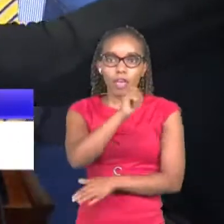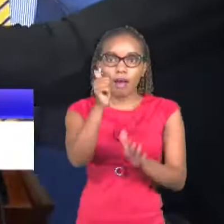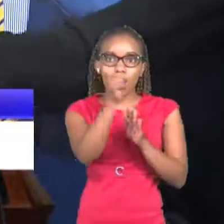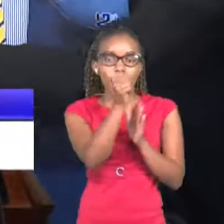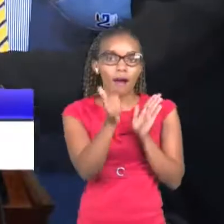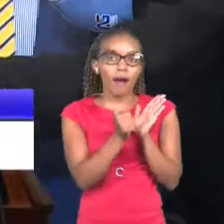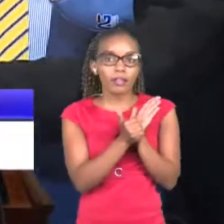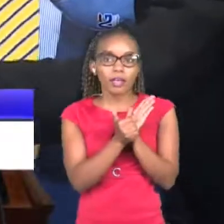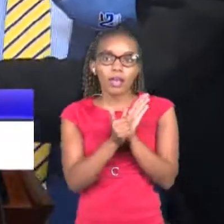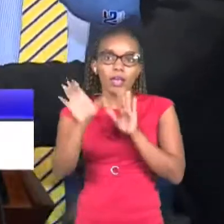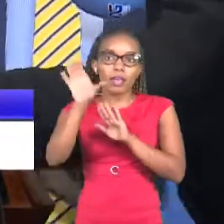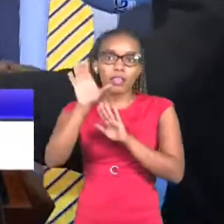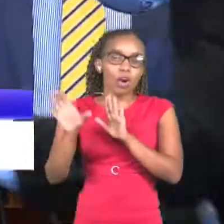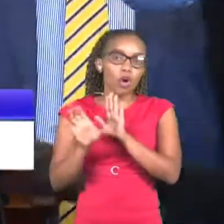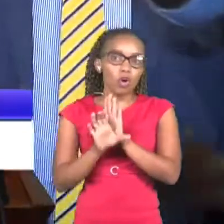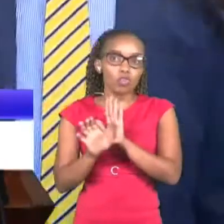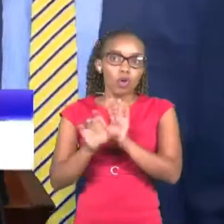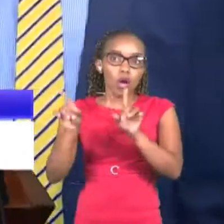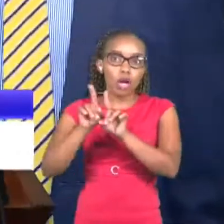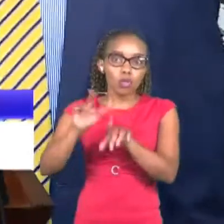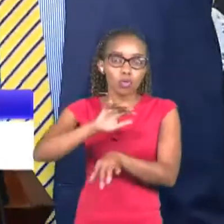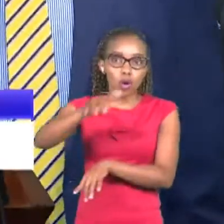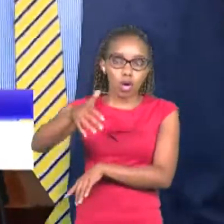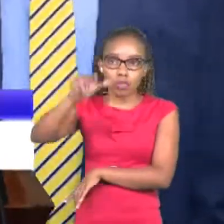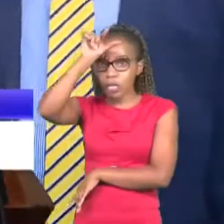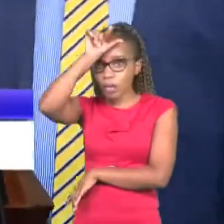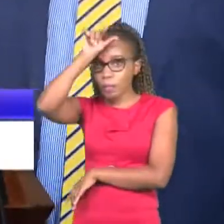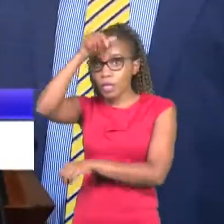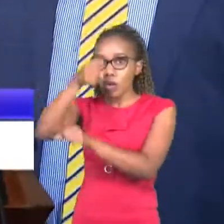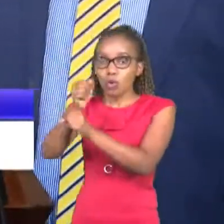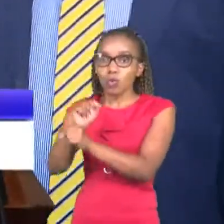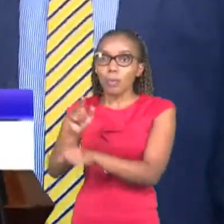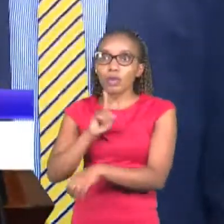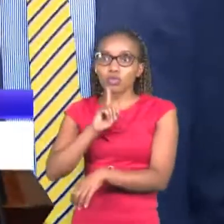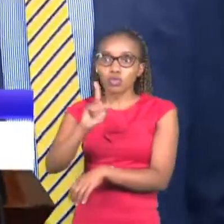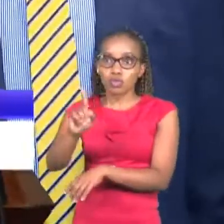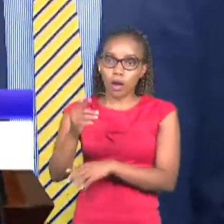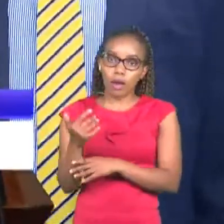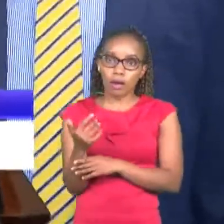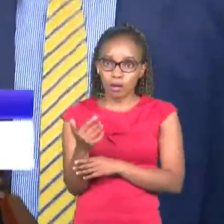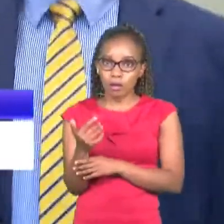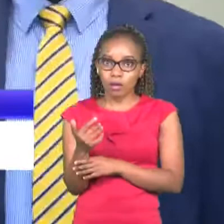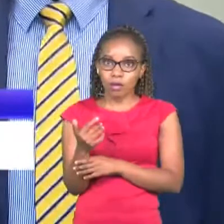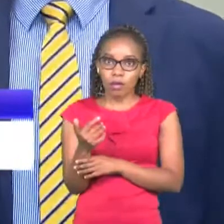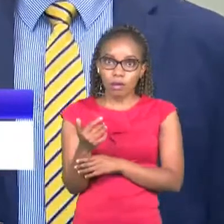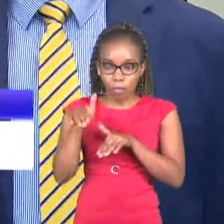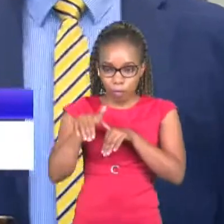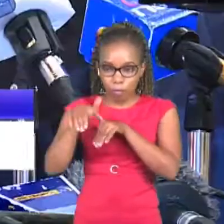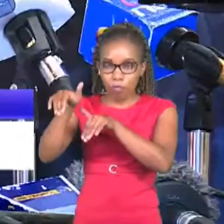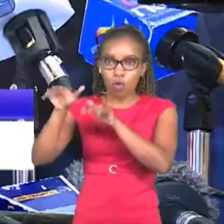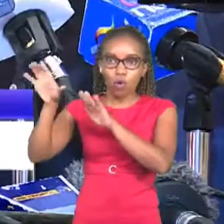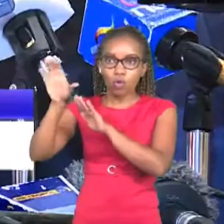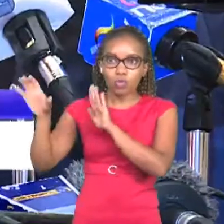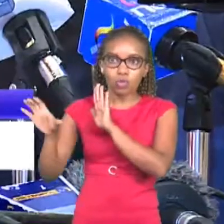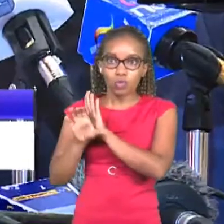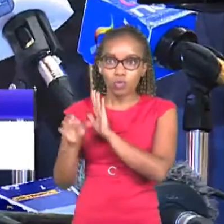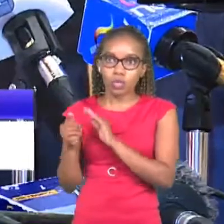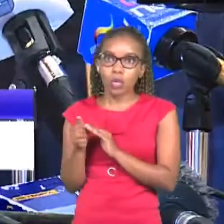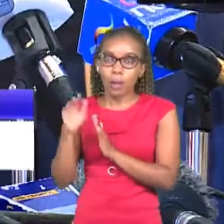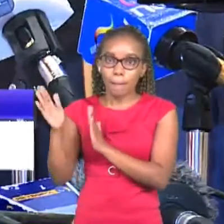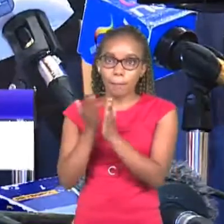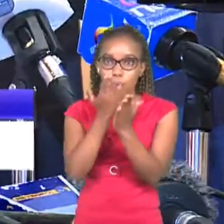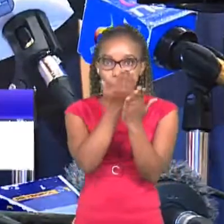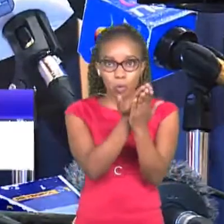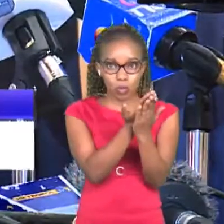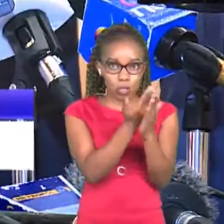the Constitution with the county governments to ensure the conformity with the Constitution. The proposed regulation will take